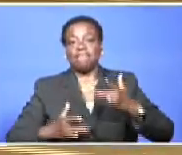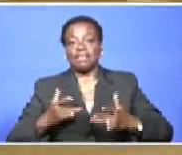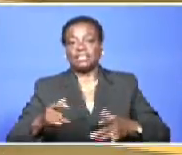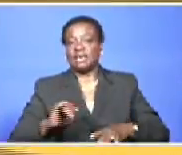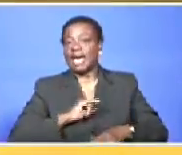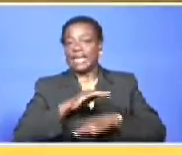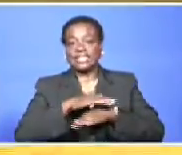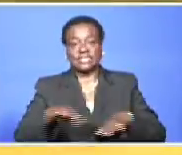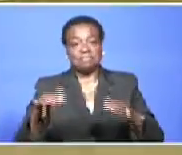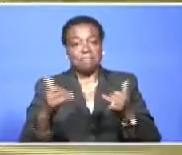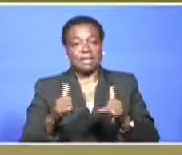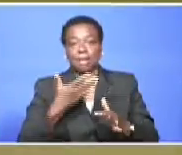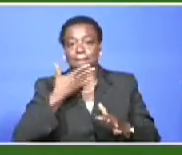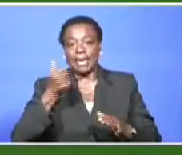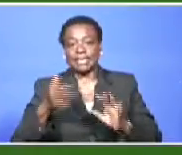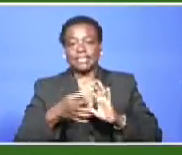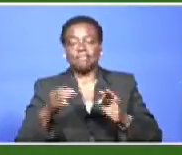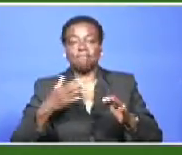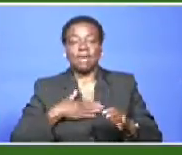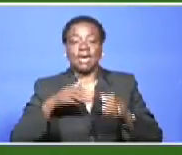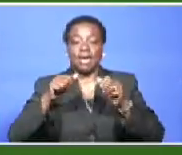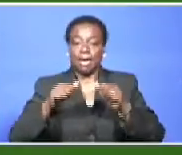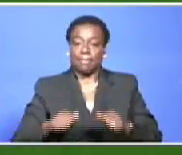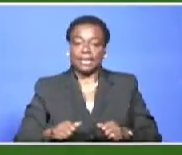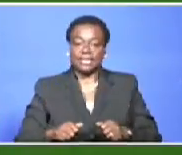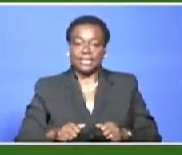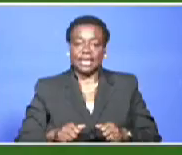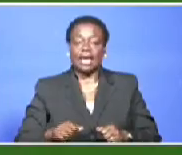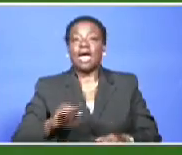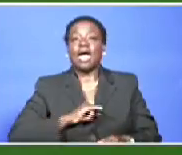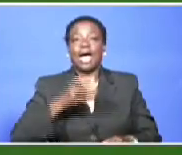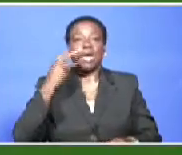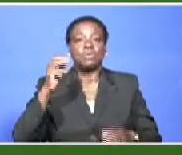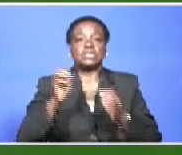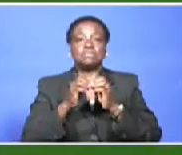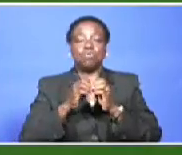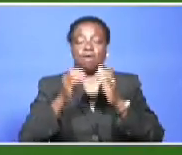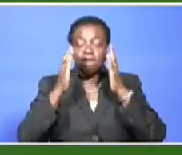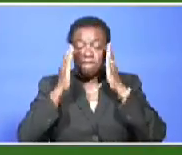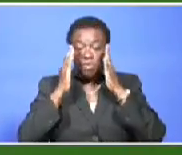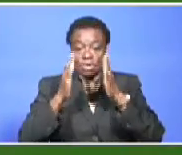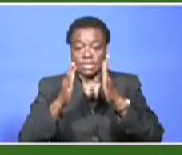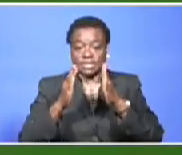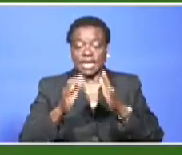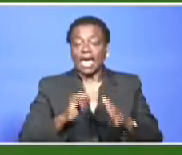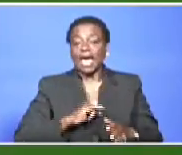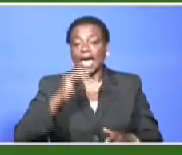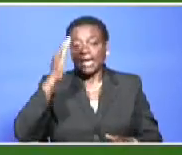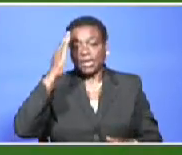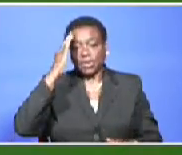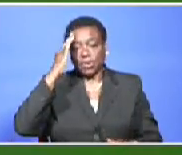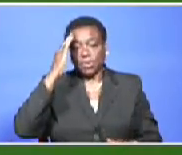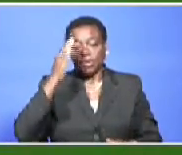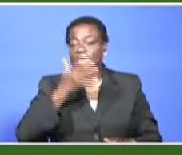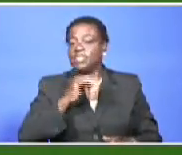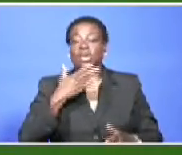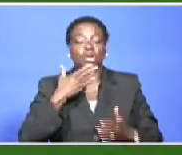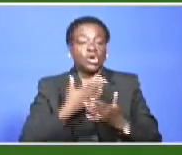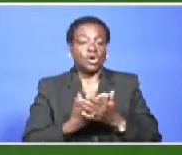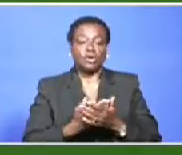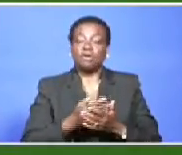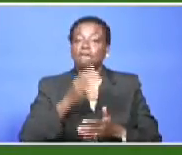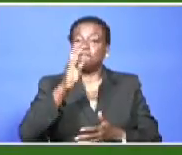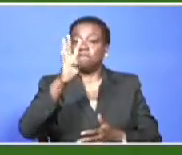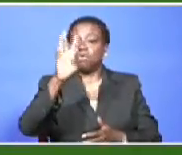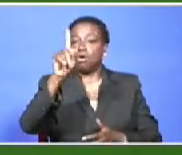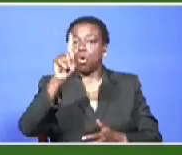to the best of my ability, but I guess I was a little bit more focused. I knew that we had to come out here in the fourth quarter to play. They're a good fourth quarter team, so I know that we had